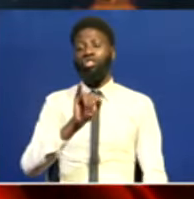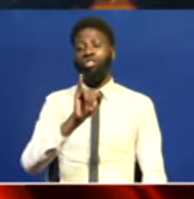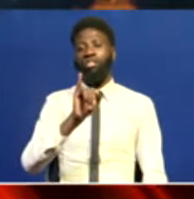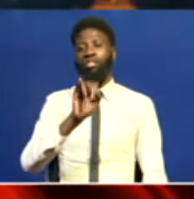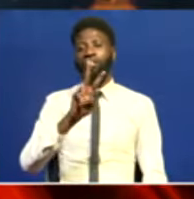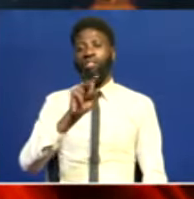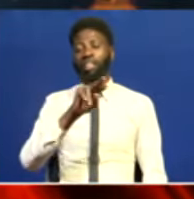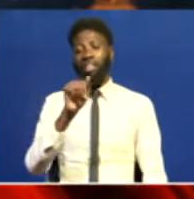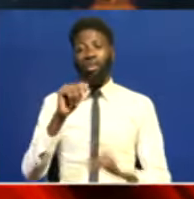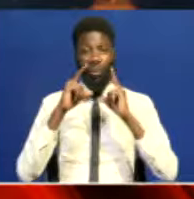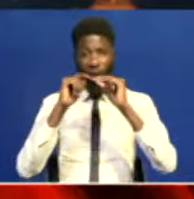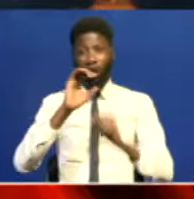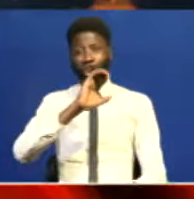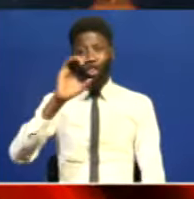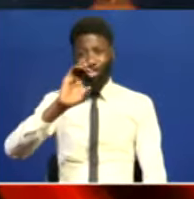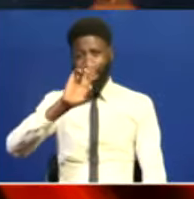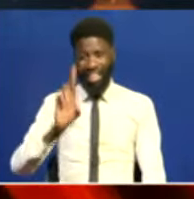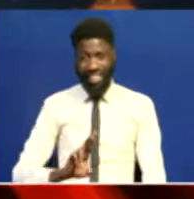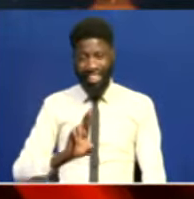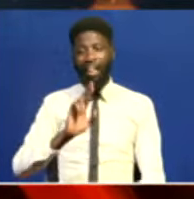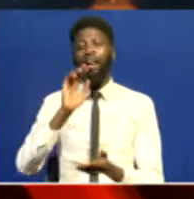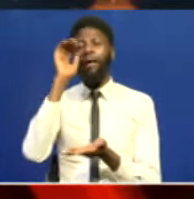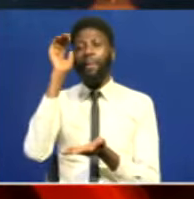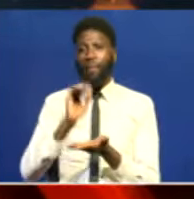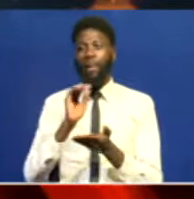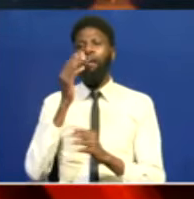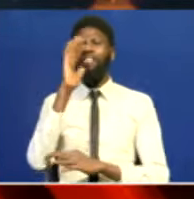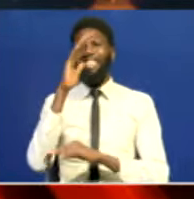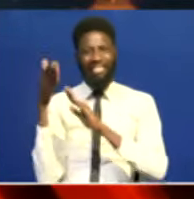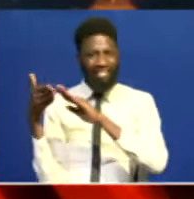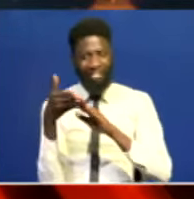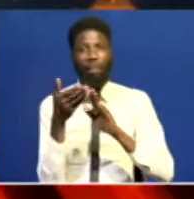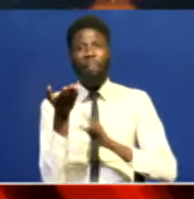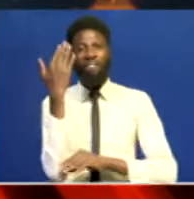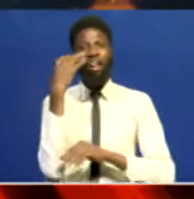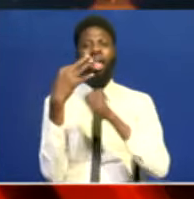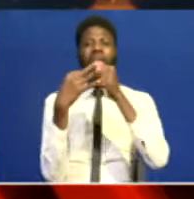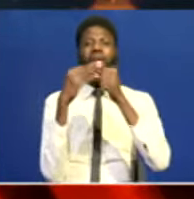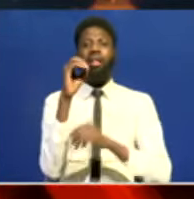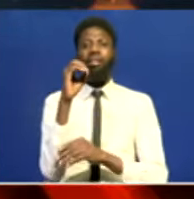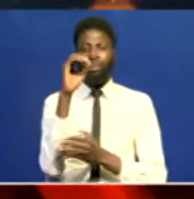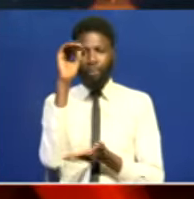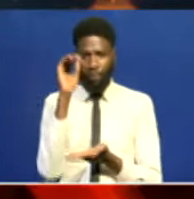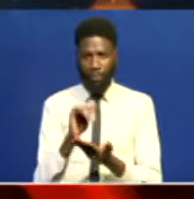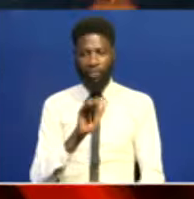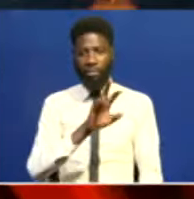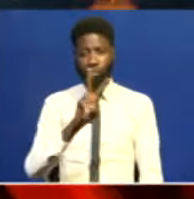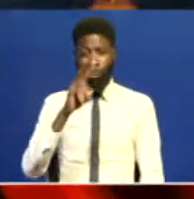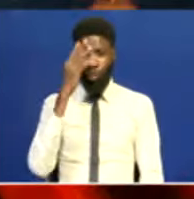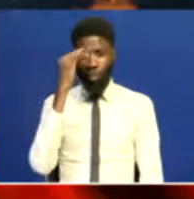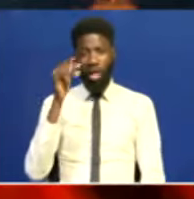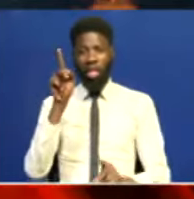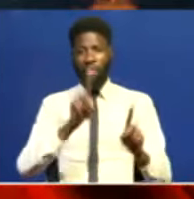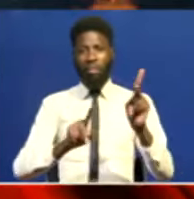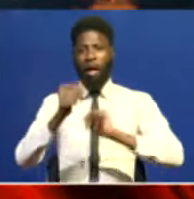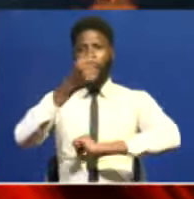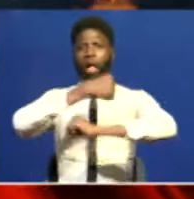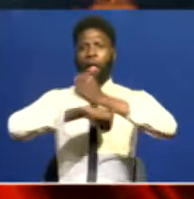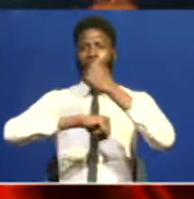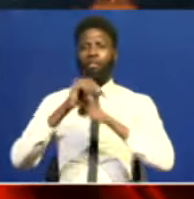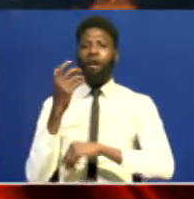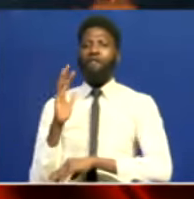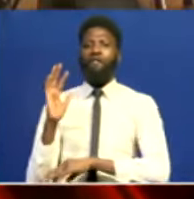reduce deforestation from 80 to 52% due to citizens being proactive in conservation efforts. Meru County